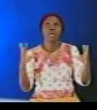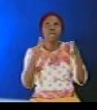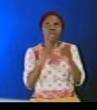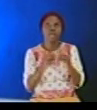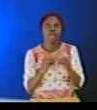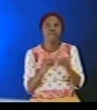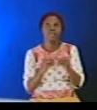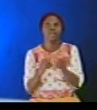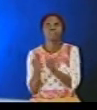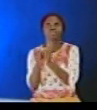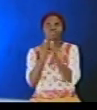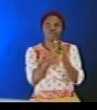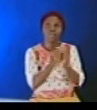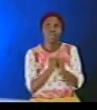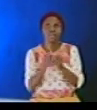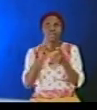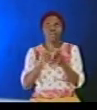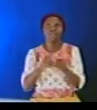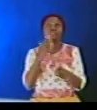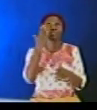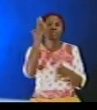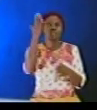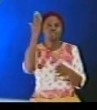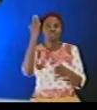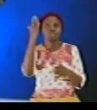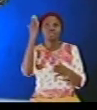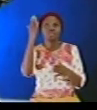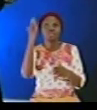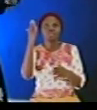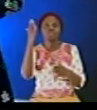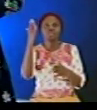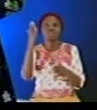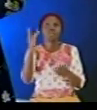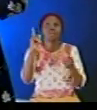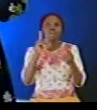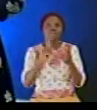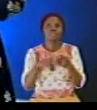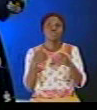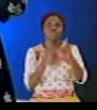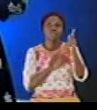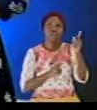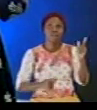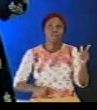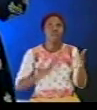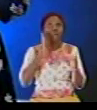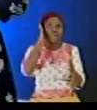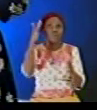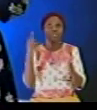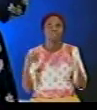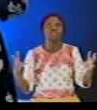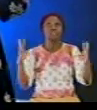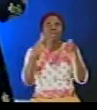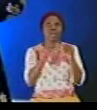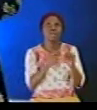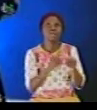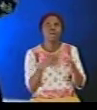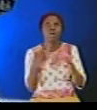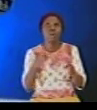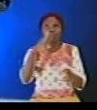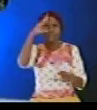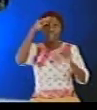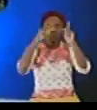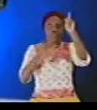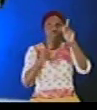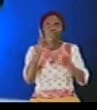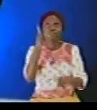We are gathering together unto thee. Unto the Lord shall the gathering